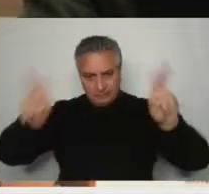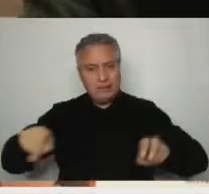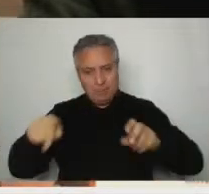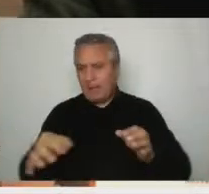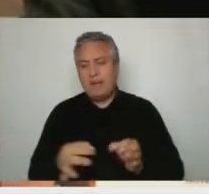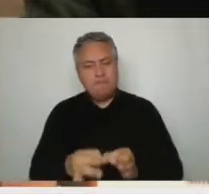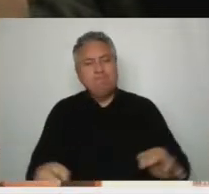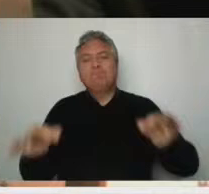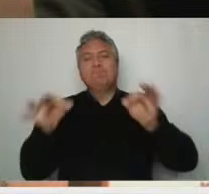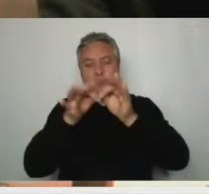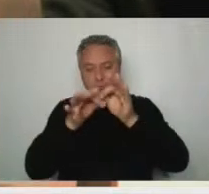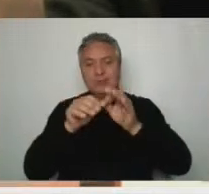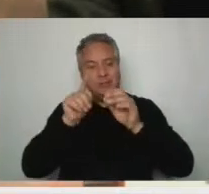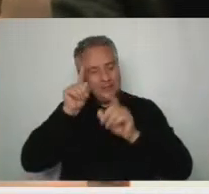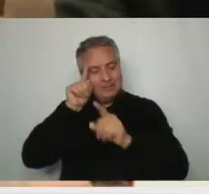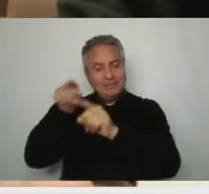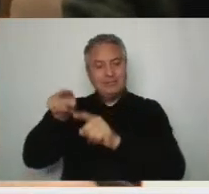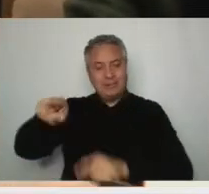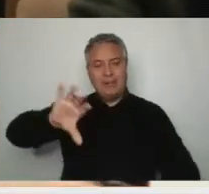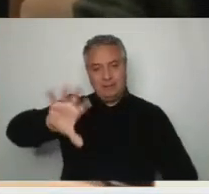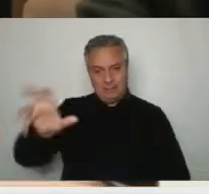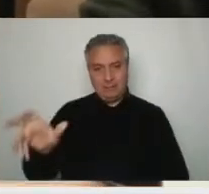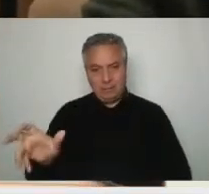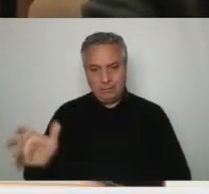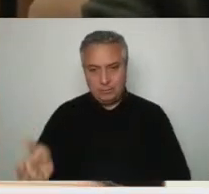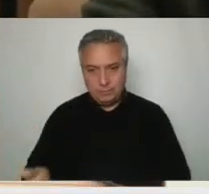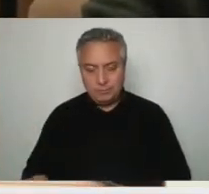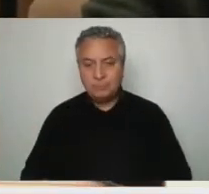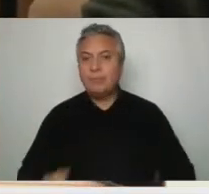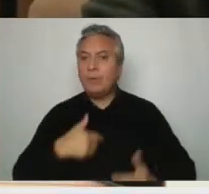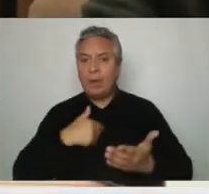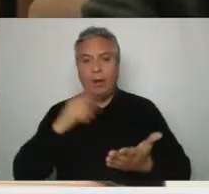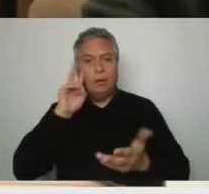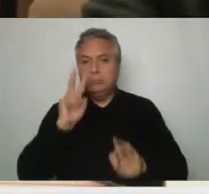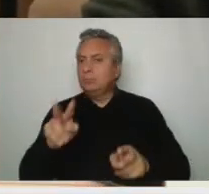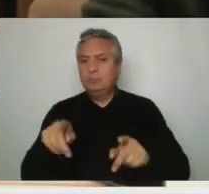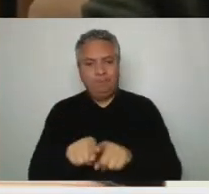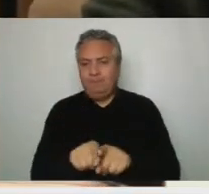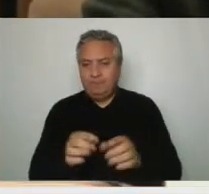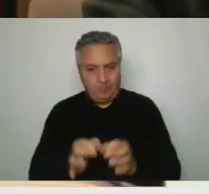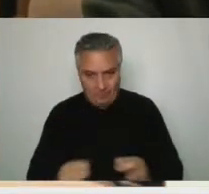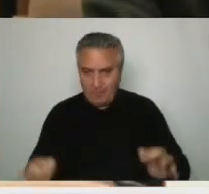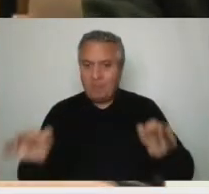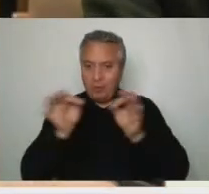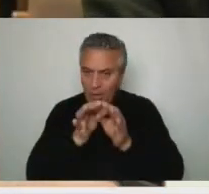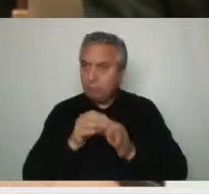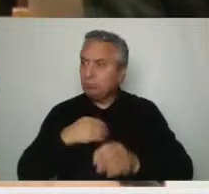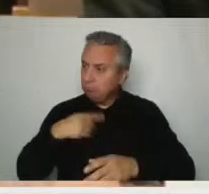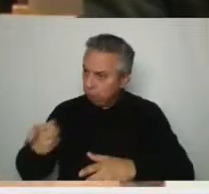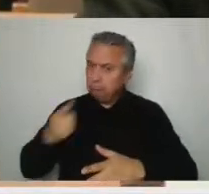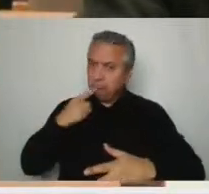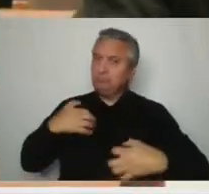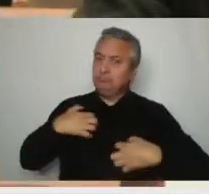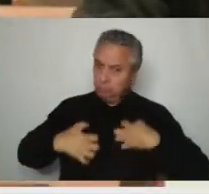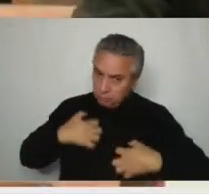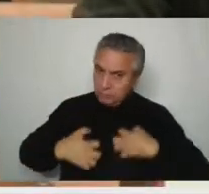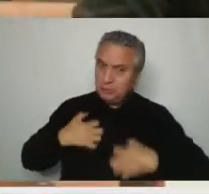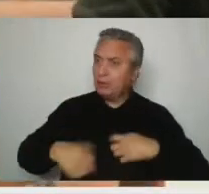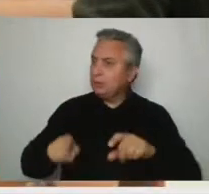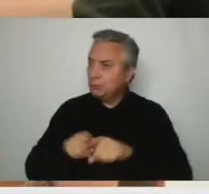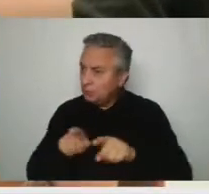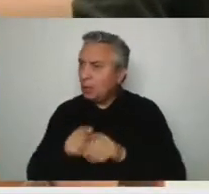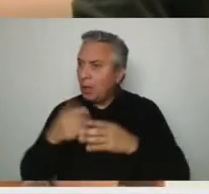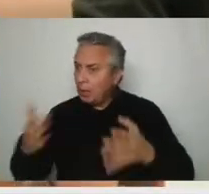talk about so many key issues for the region. I believe it is very important and